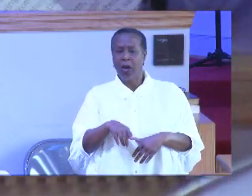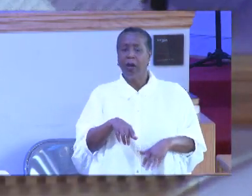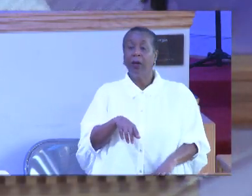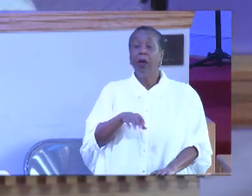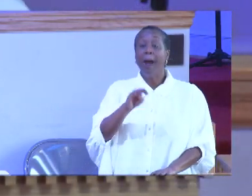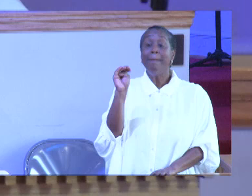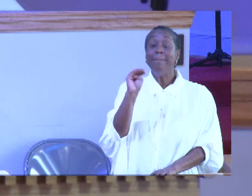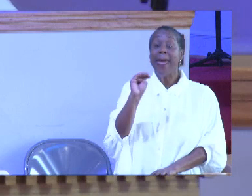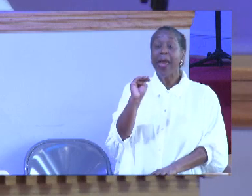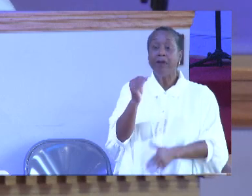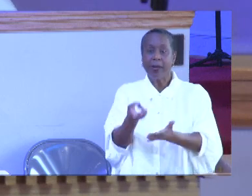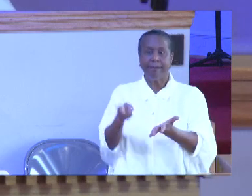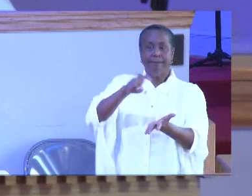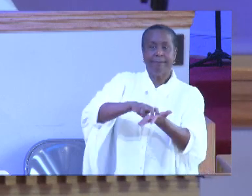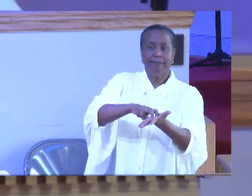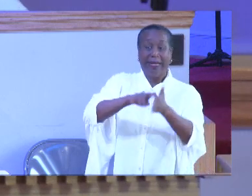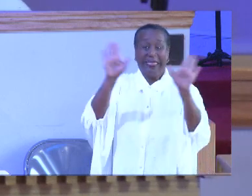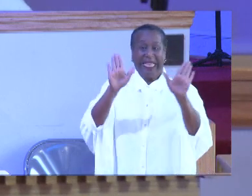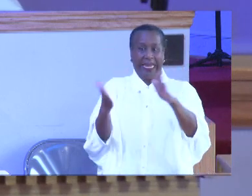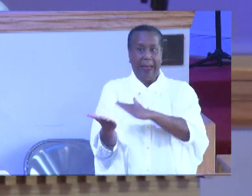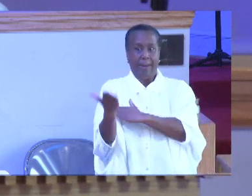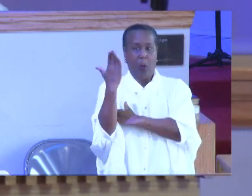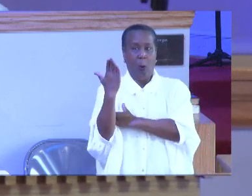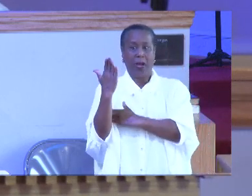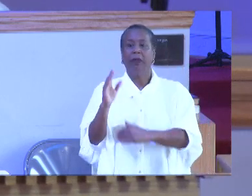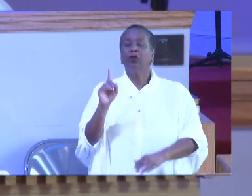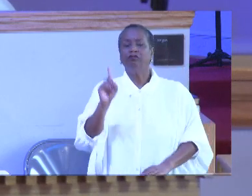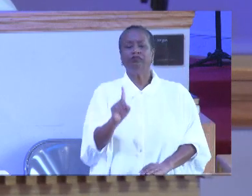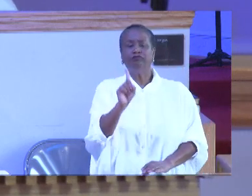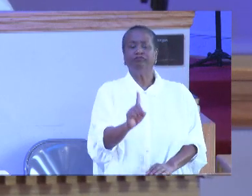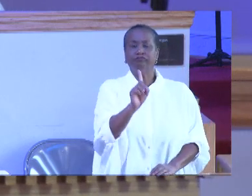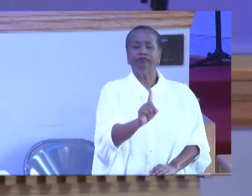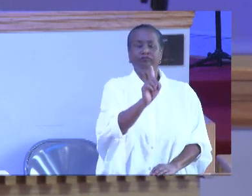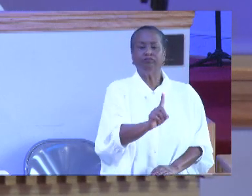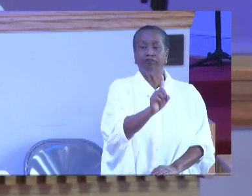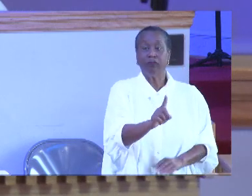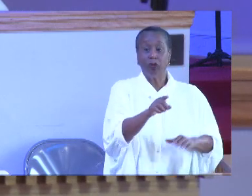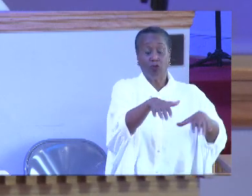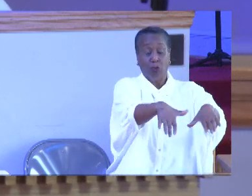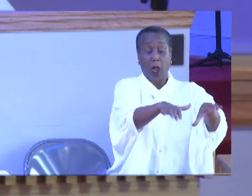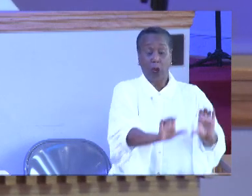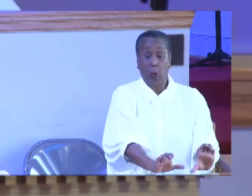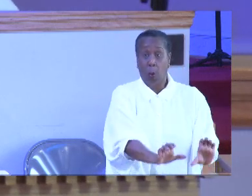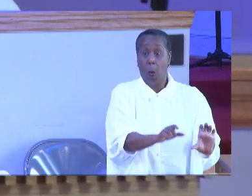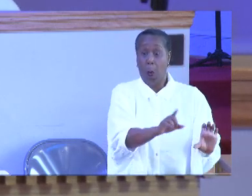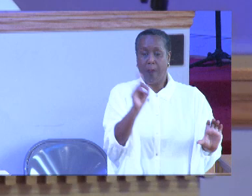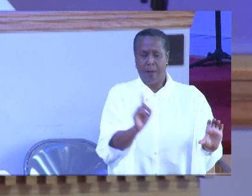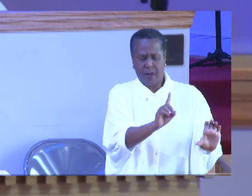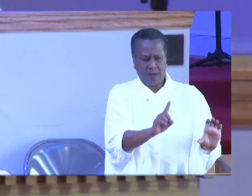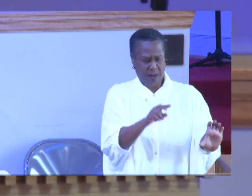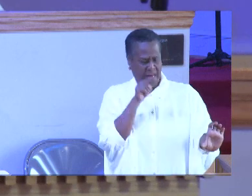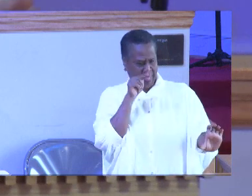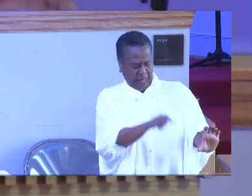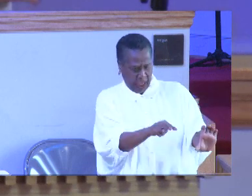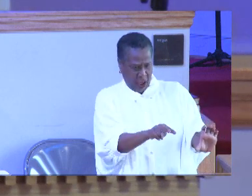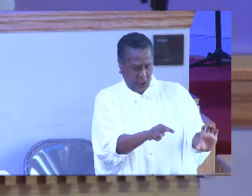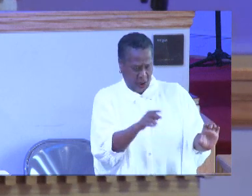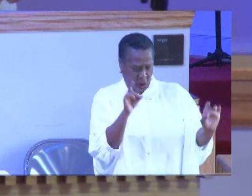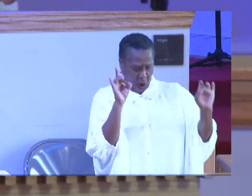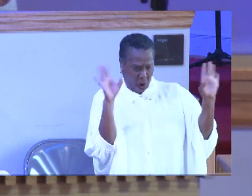rises early on Sunday morning to make her way back to the tomb, and there with